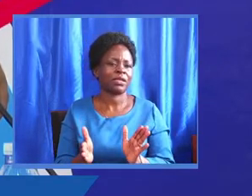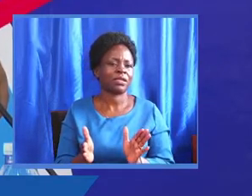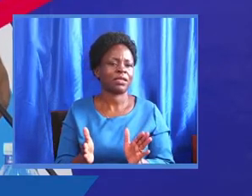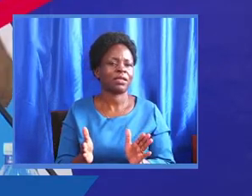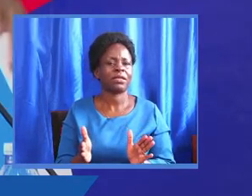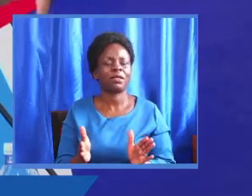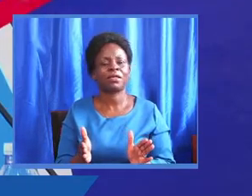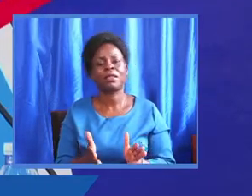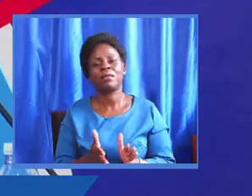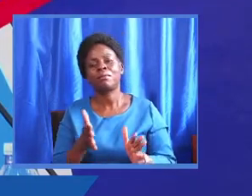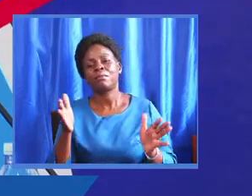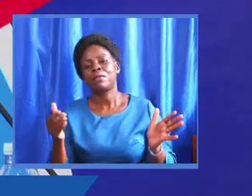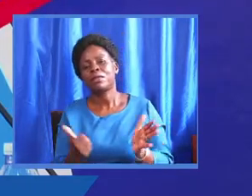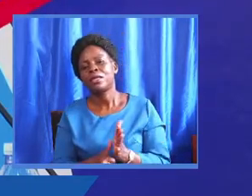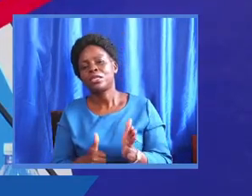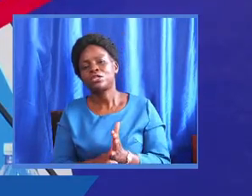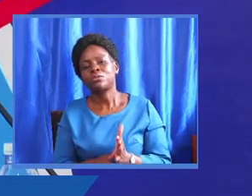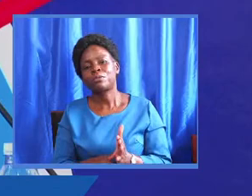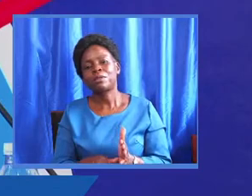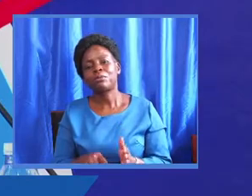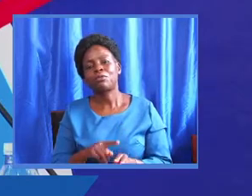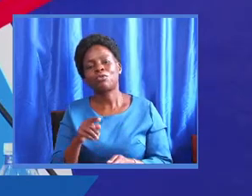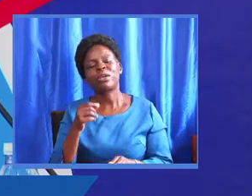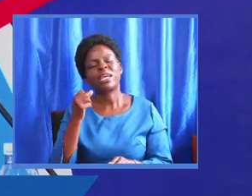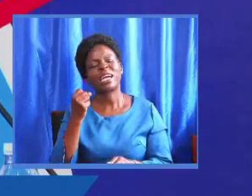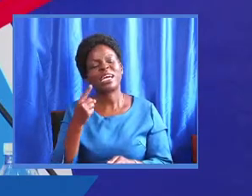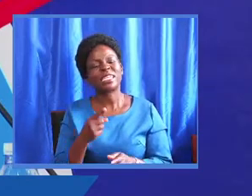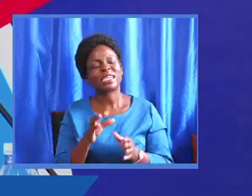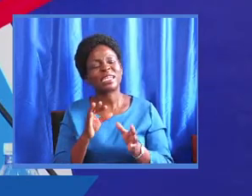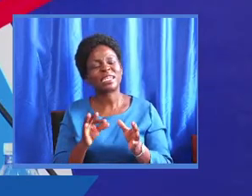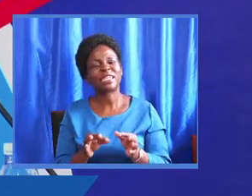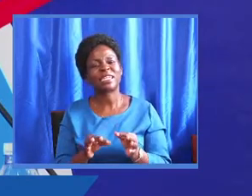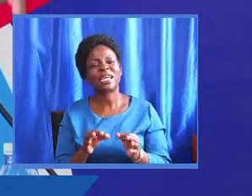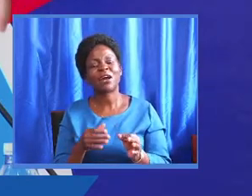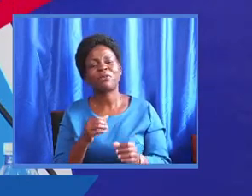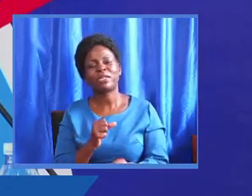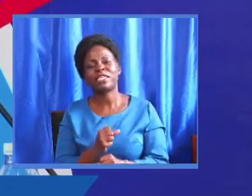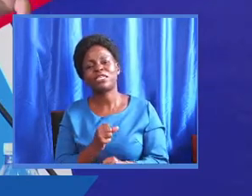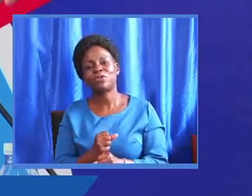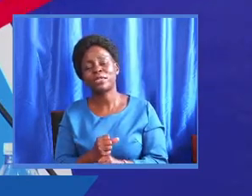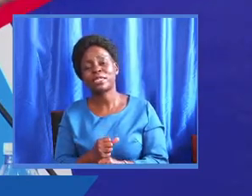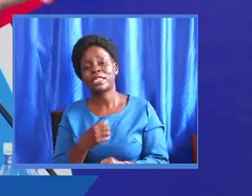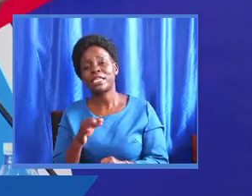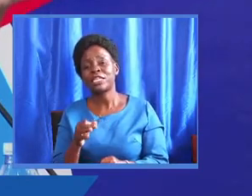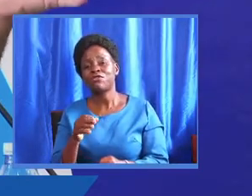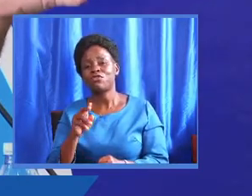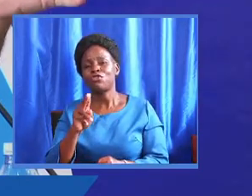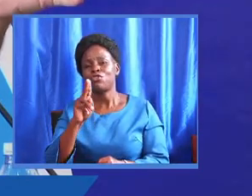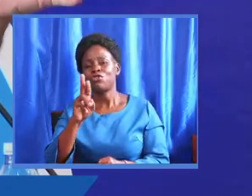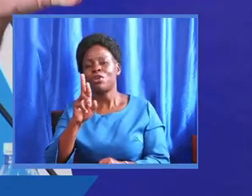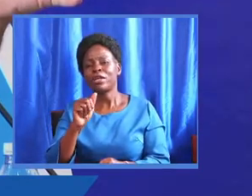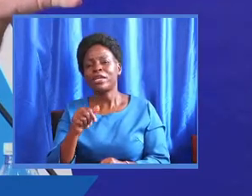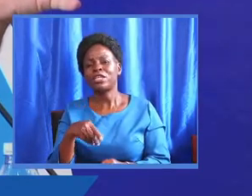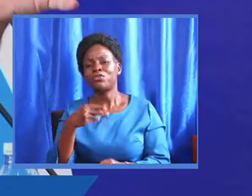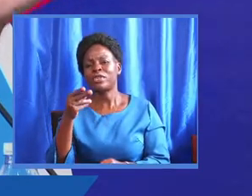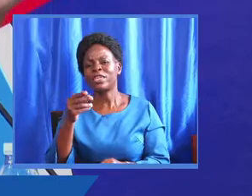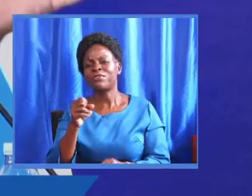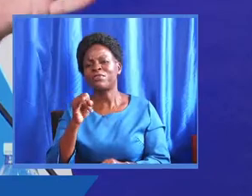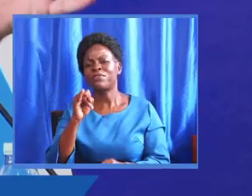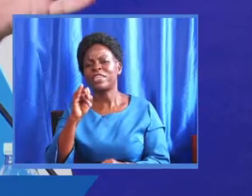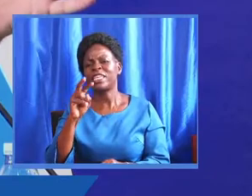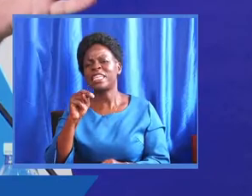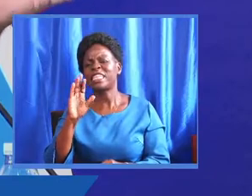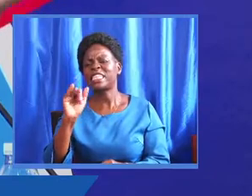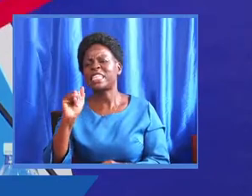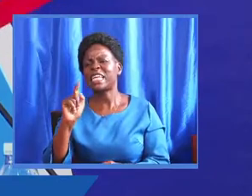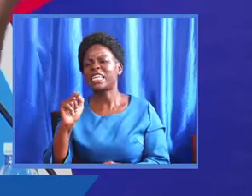I think the biggest problem is we don't understand how sometimes the government works. If you ask URA to give you incentives, their hands are